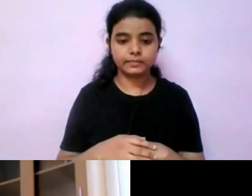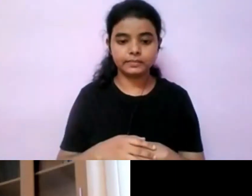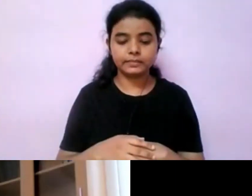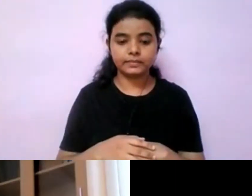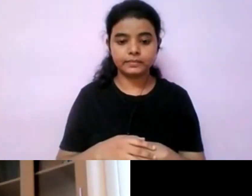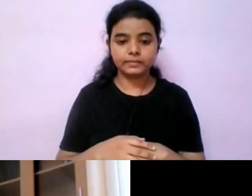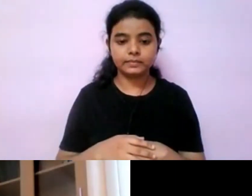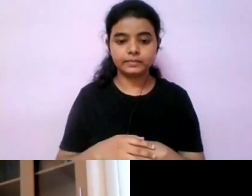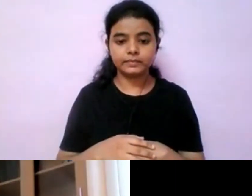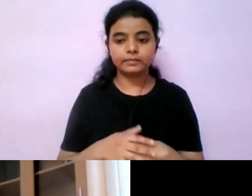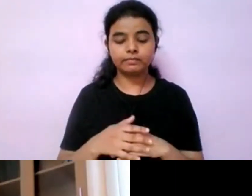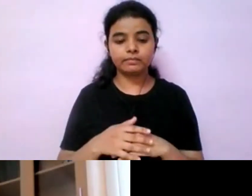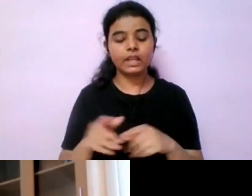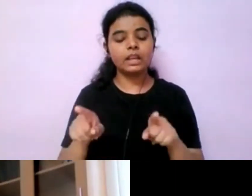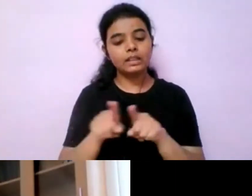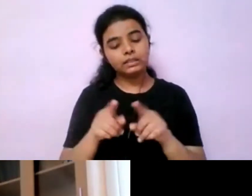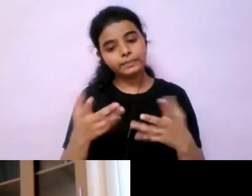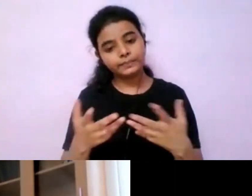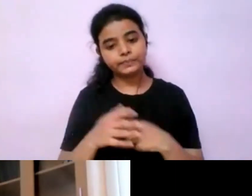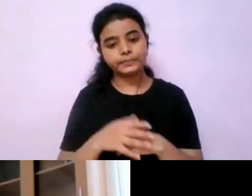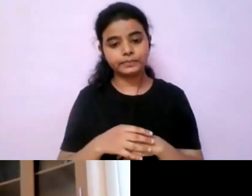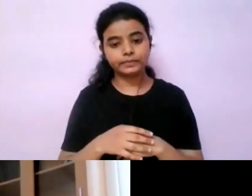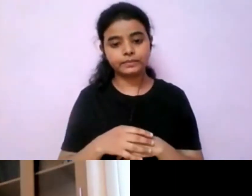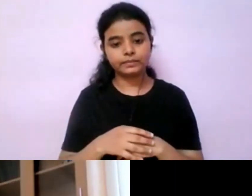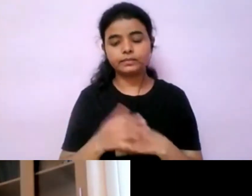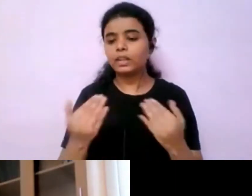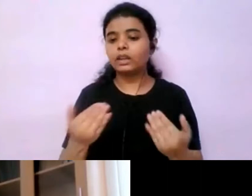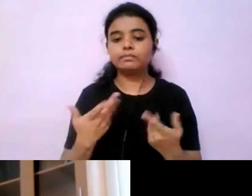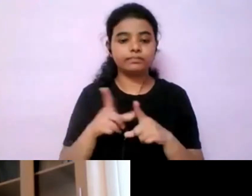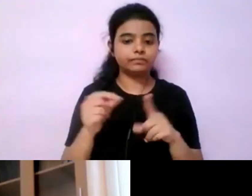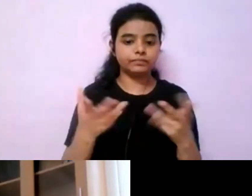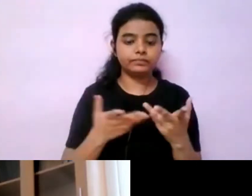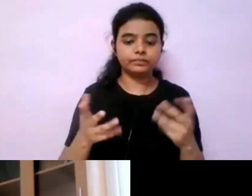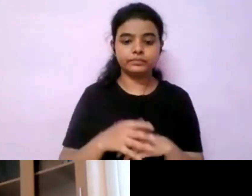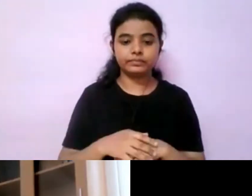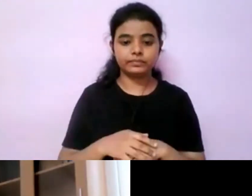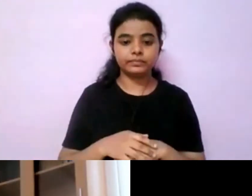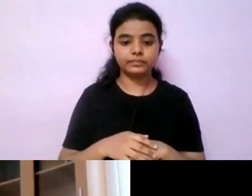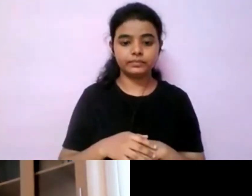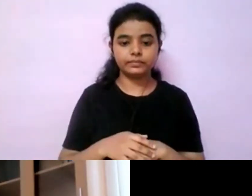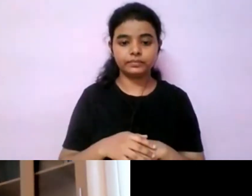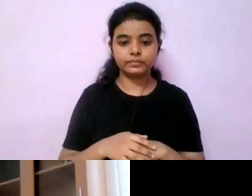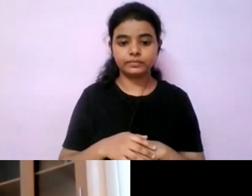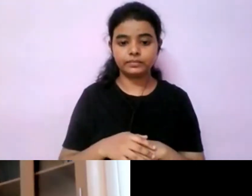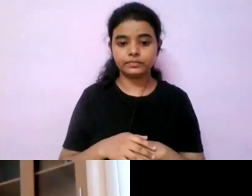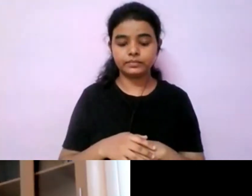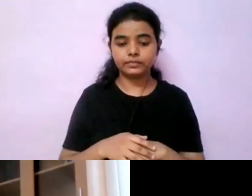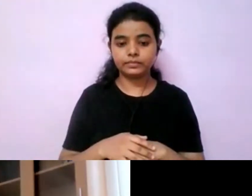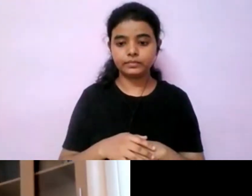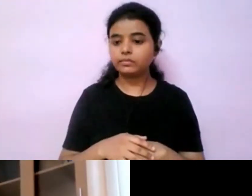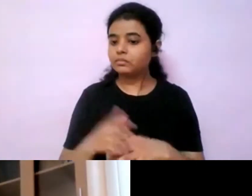of embodiment. So what I'll do now is open up the floor